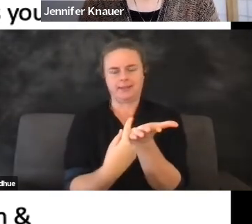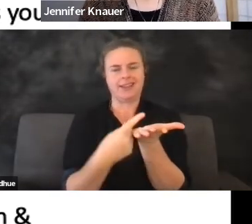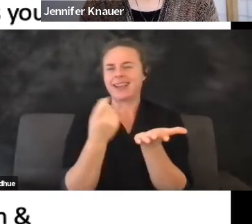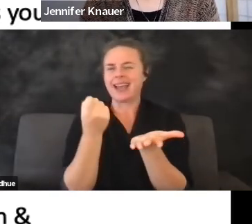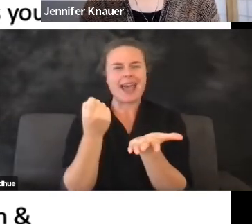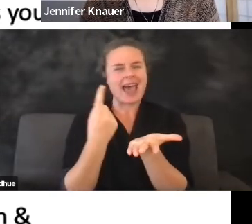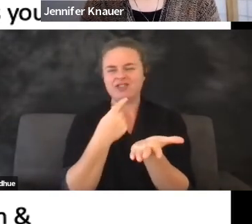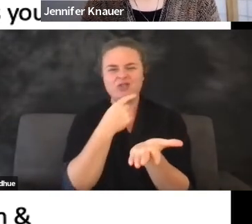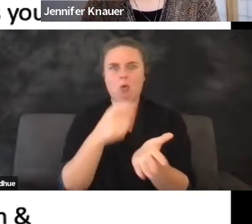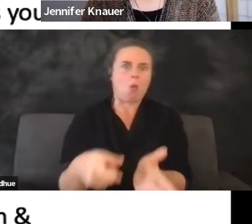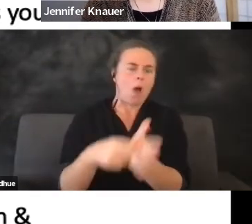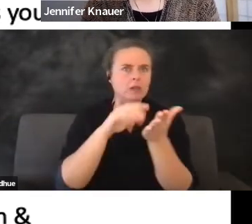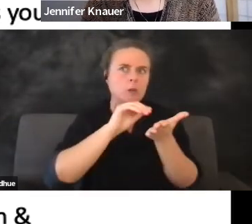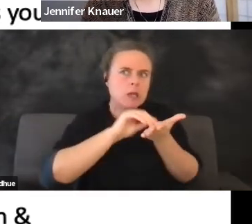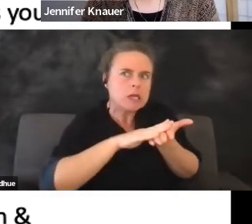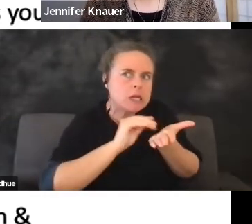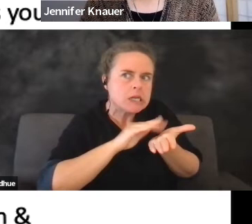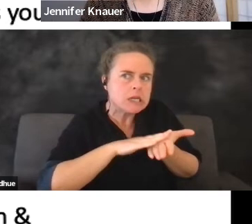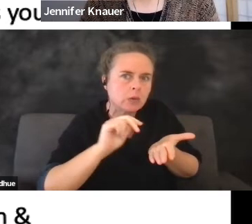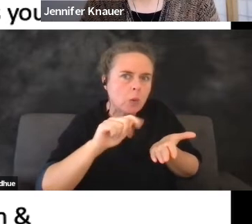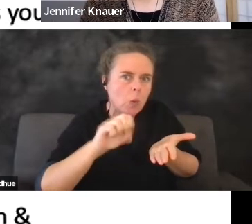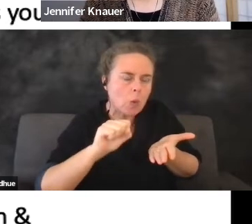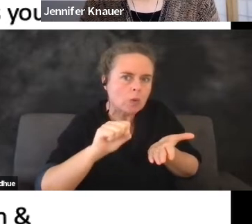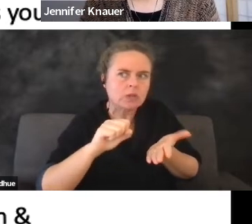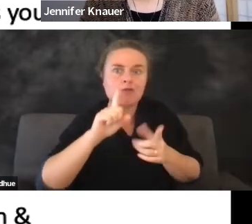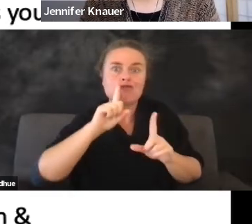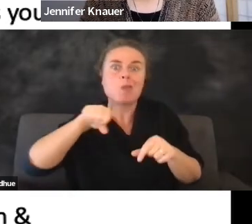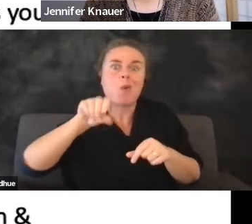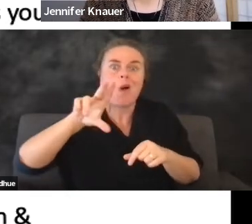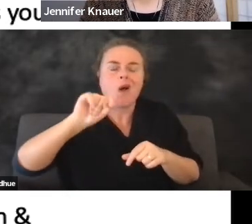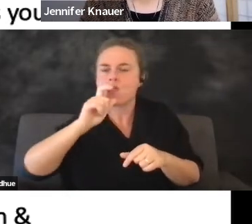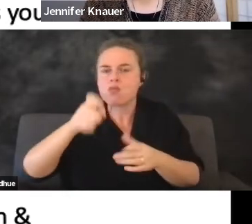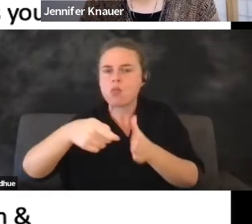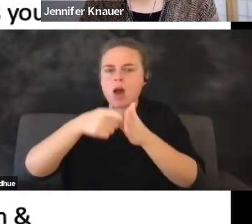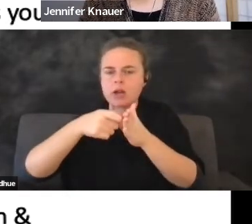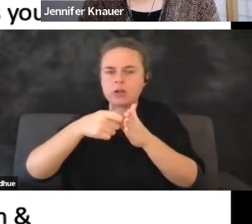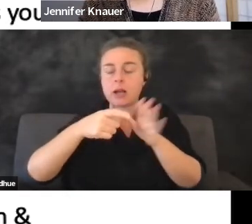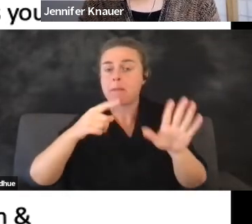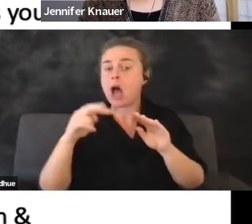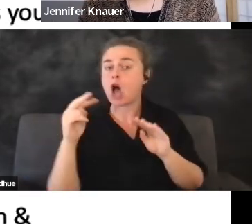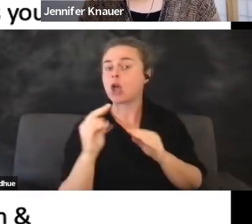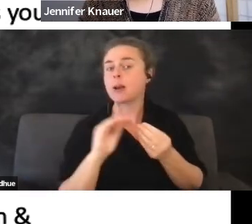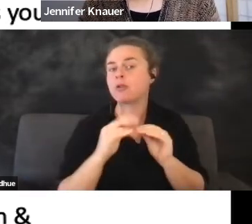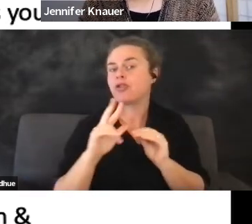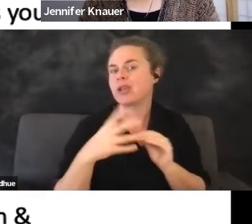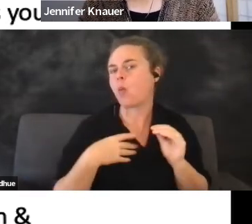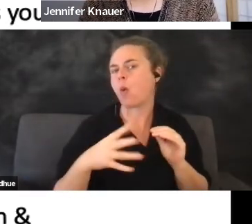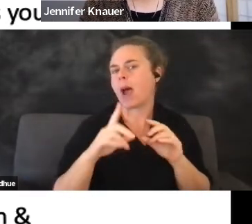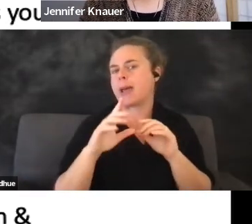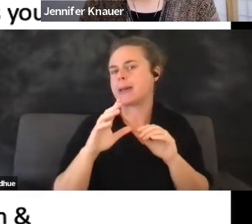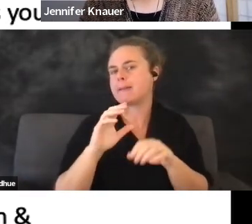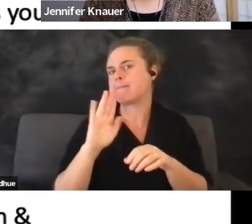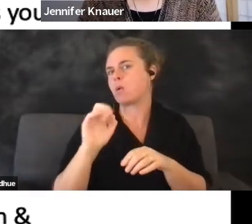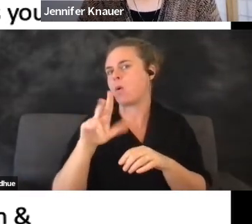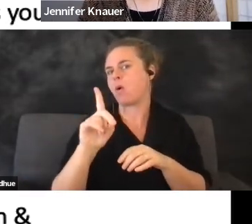But do look at question number 3, which is a whiteboard. It updates in real time. So your facilitators will be taking